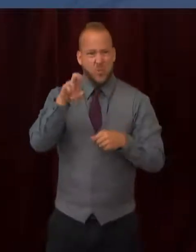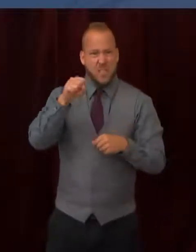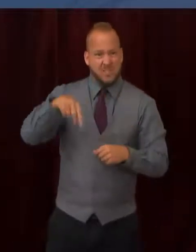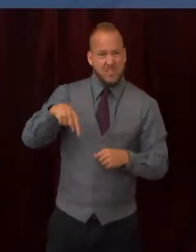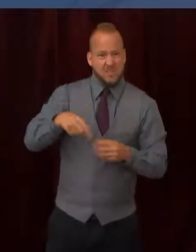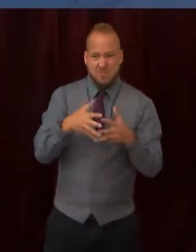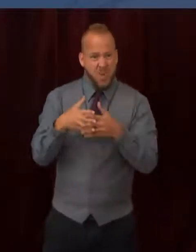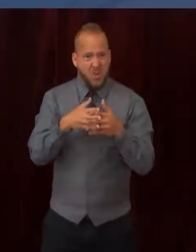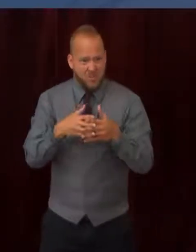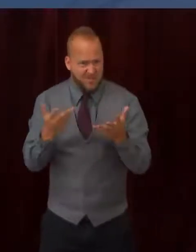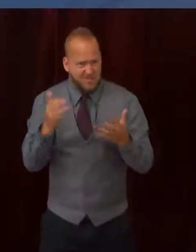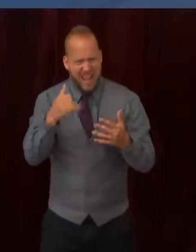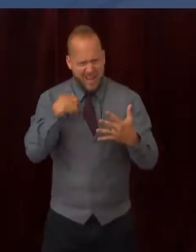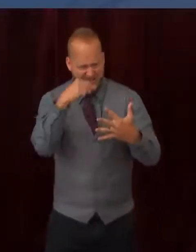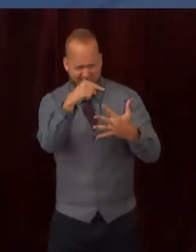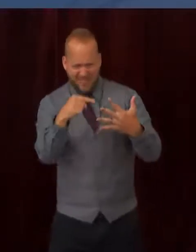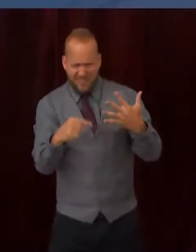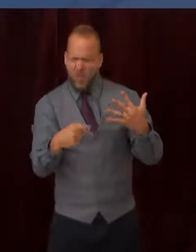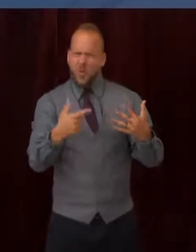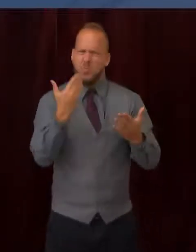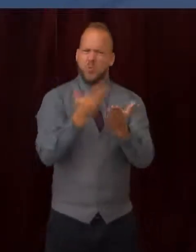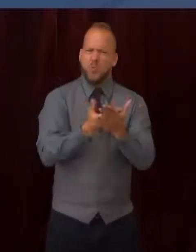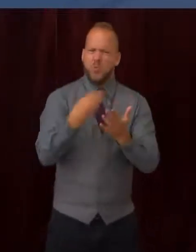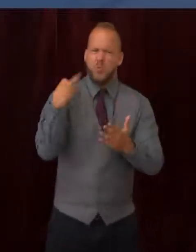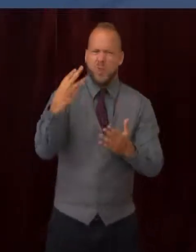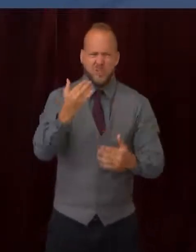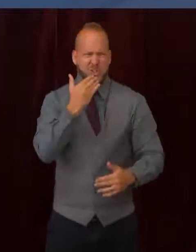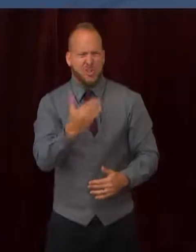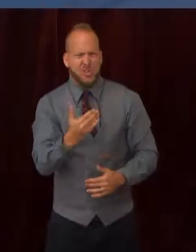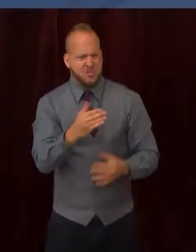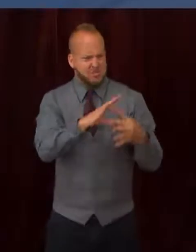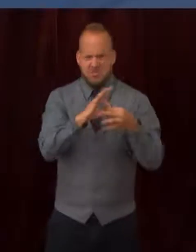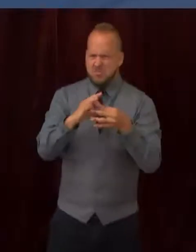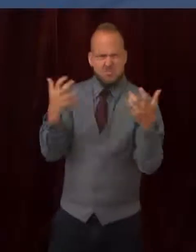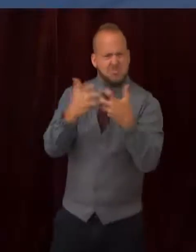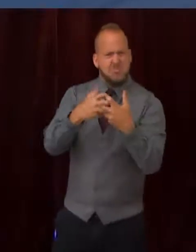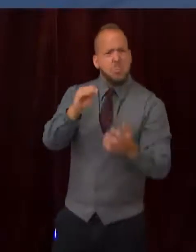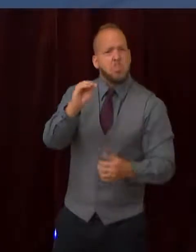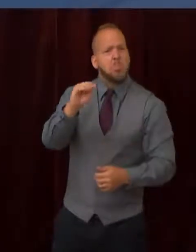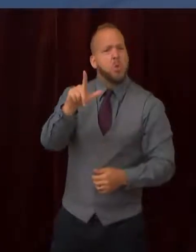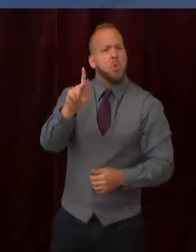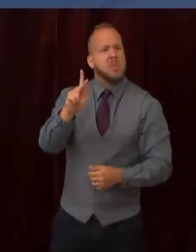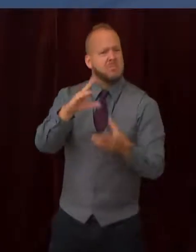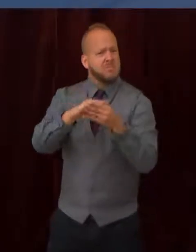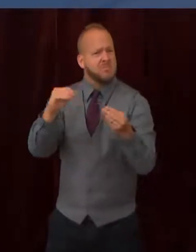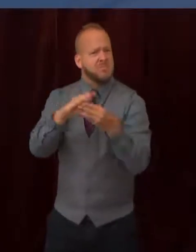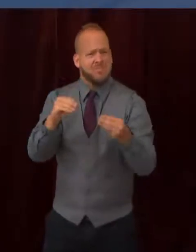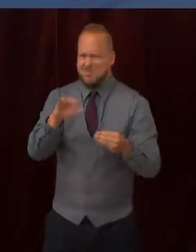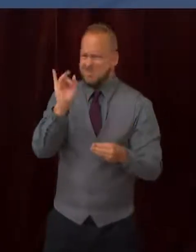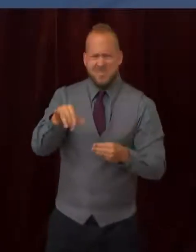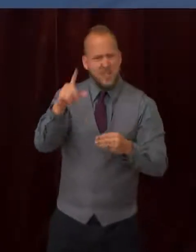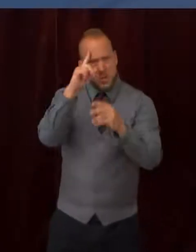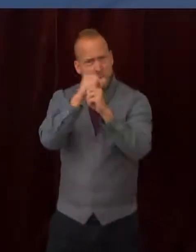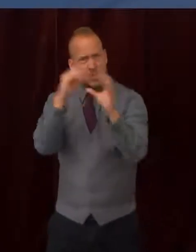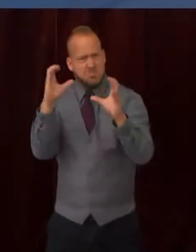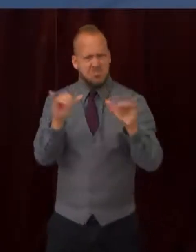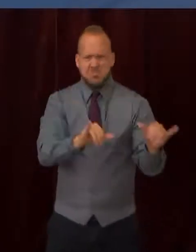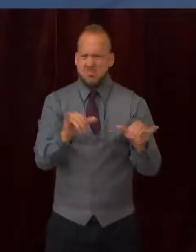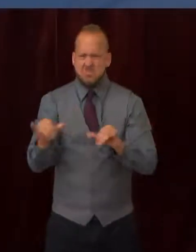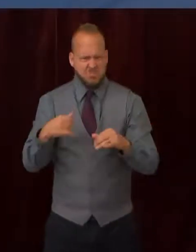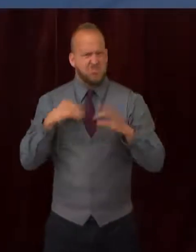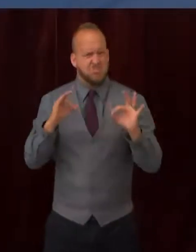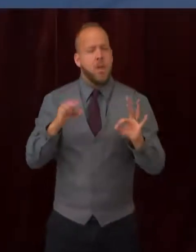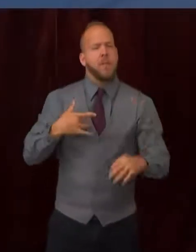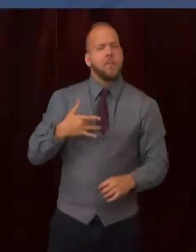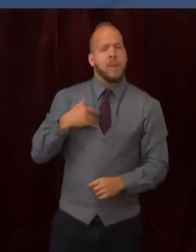would say we are not at the promised land yet, and there are many more things to do to have a more equitable economy. On your